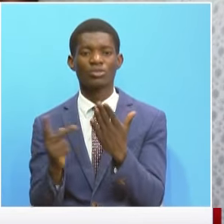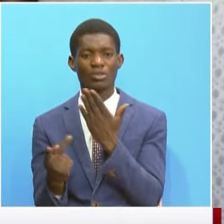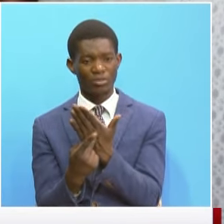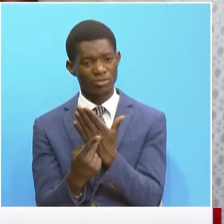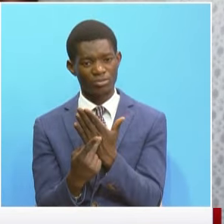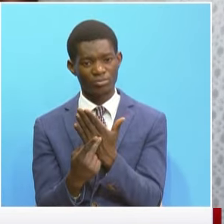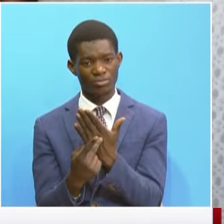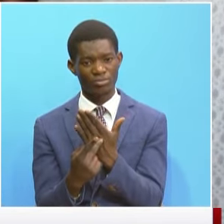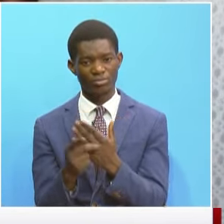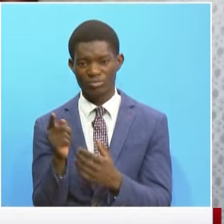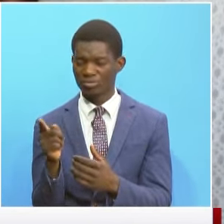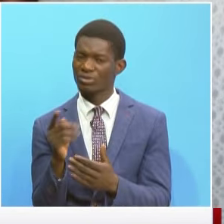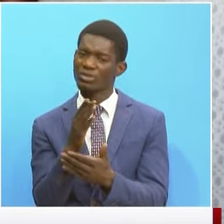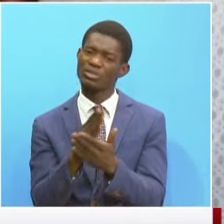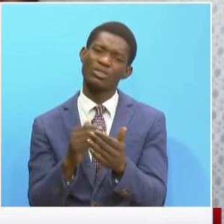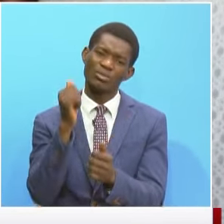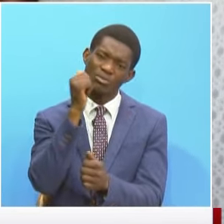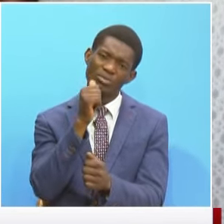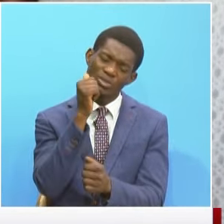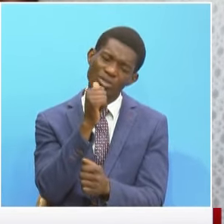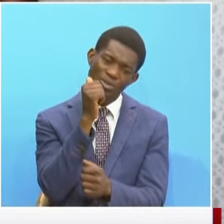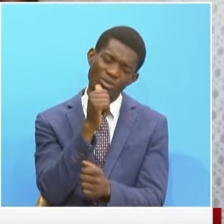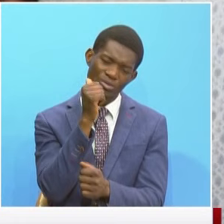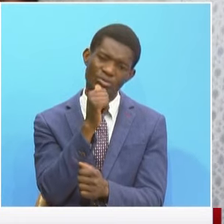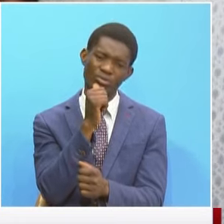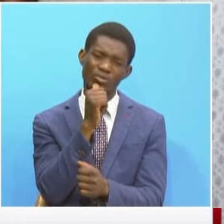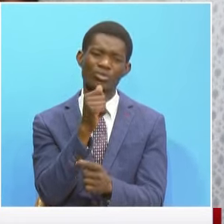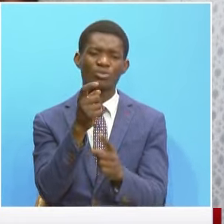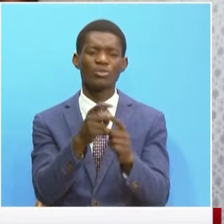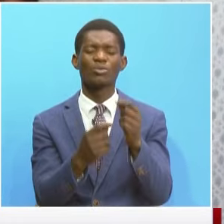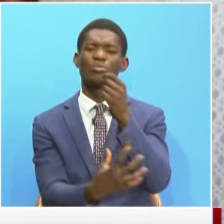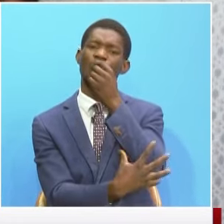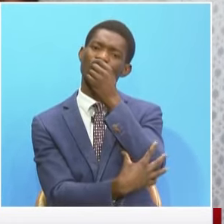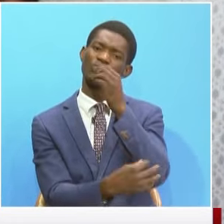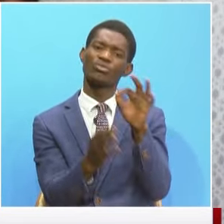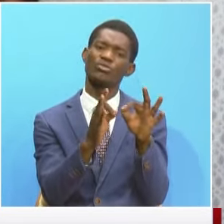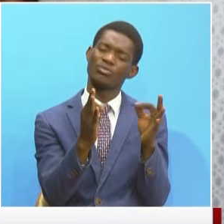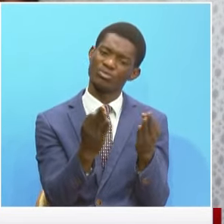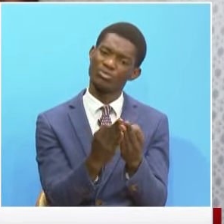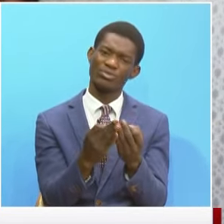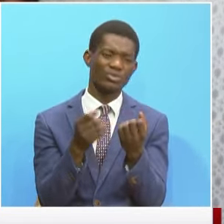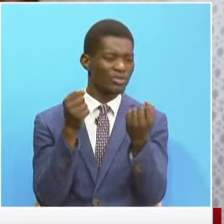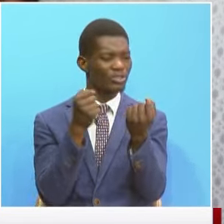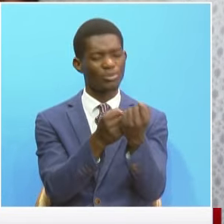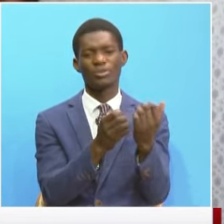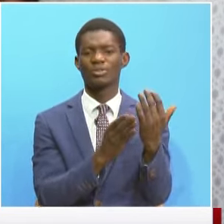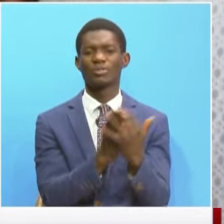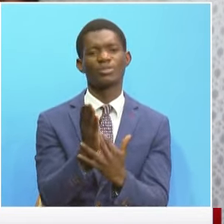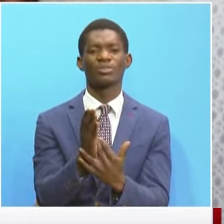the vulnerable households under social cash transfer are actually being supported, which is actually a very good